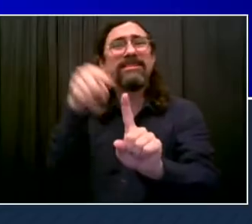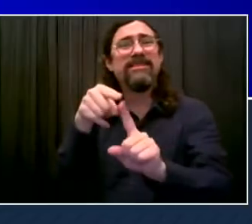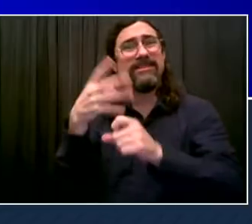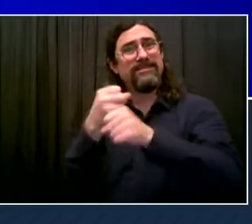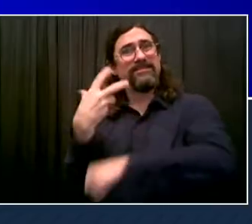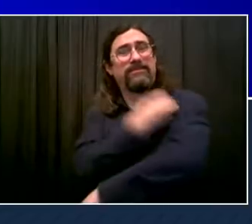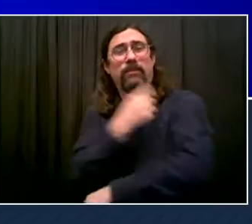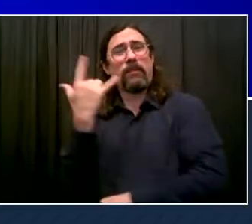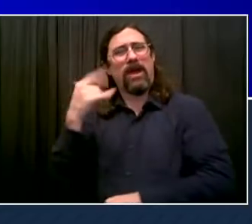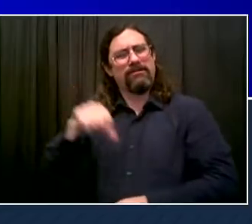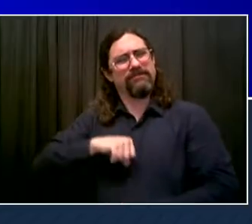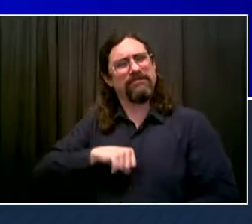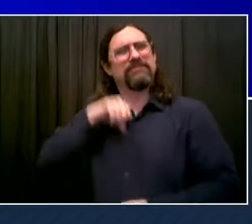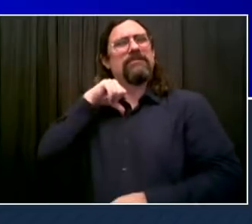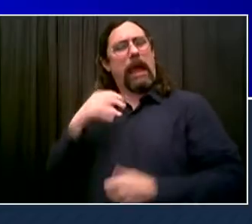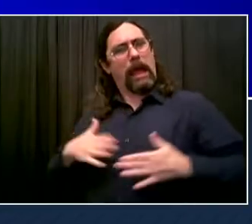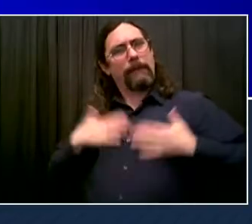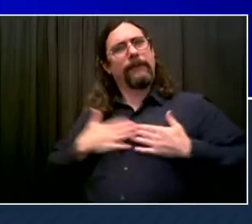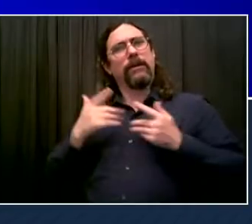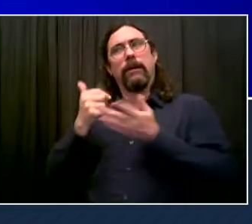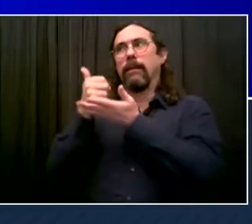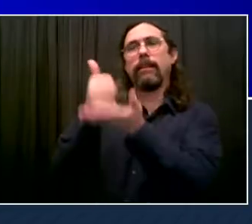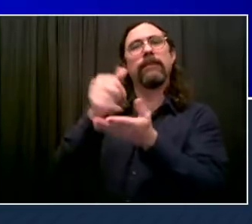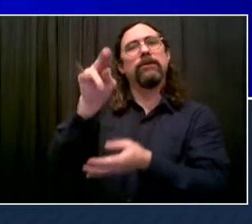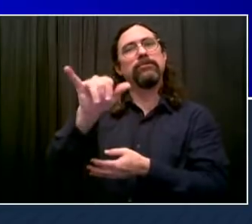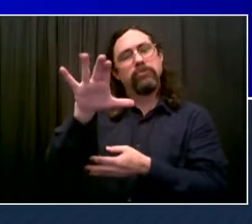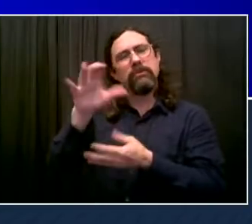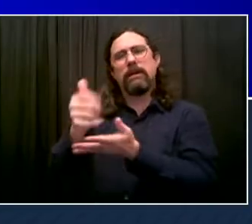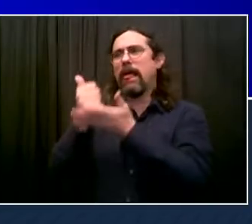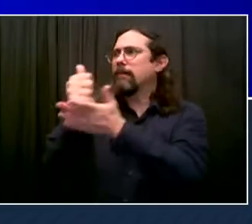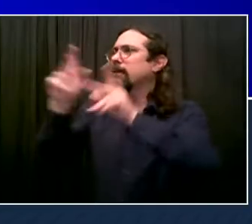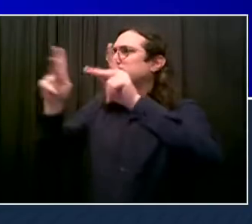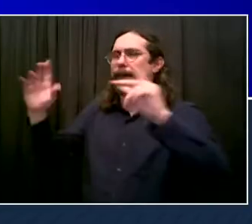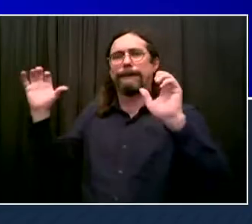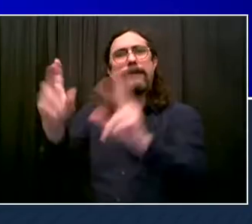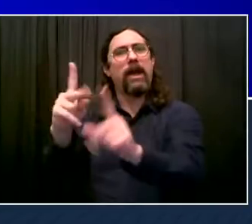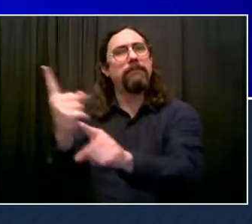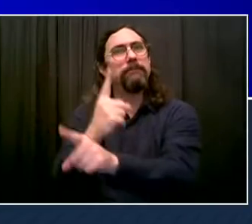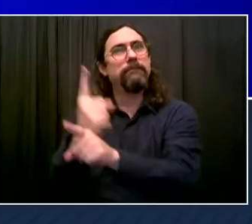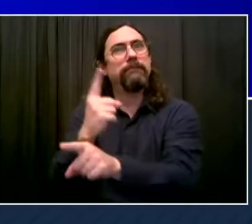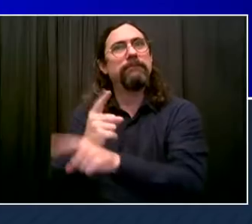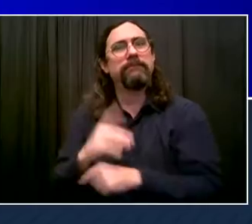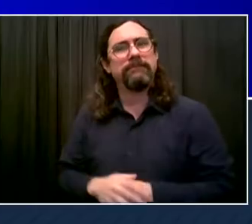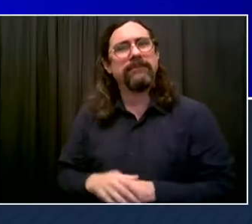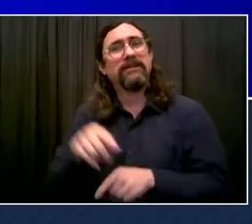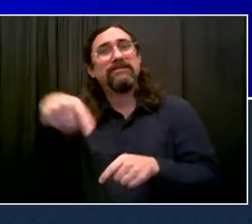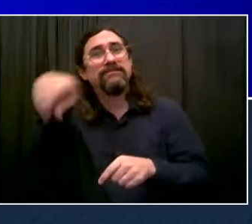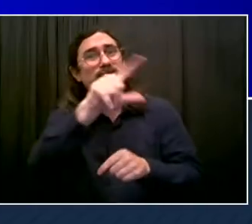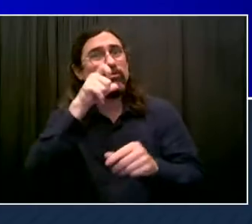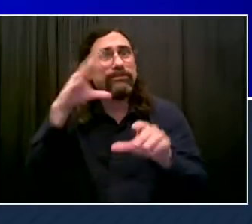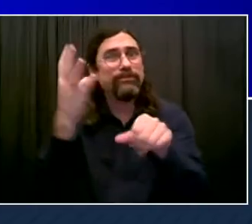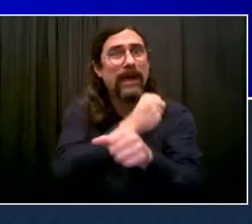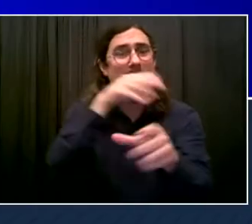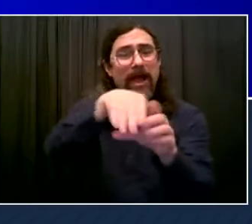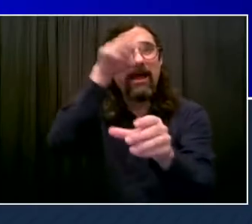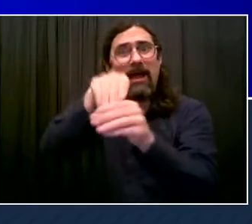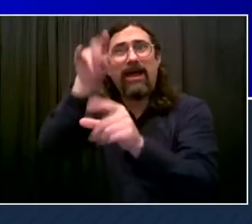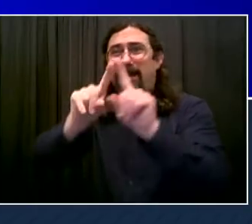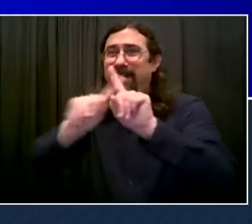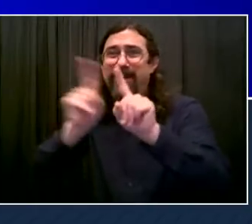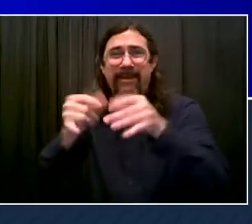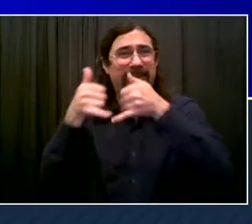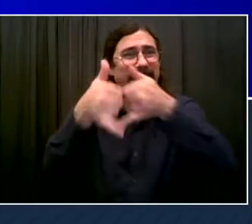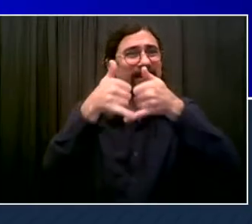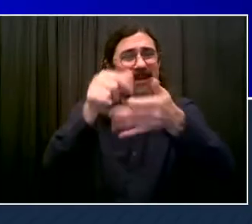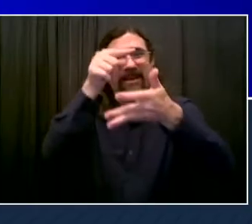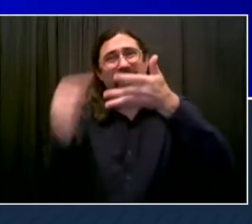your friends, tell your family, get vaccinated. Now, I mentioned yesterday, we've seen a real